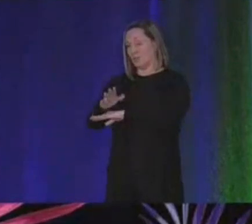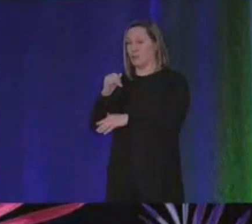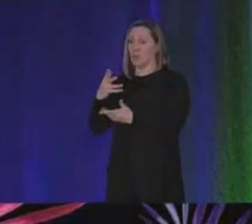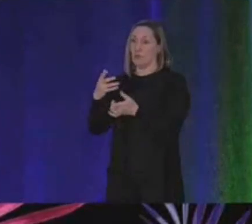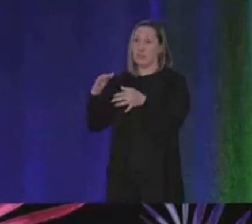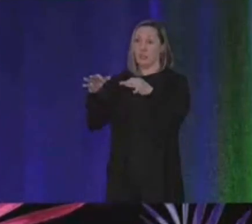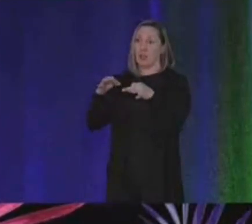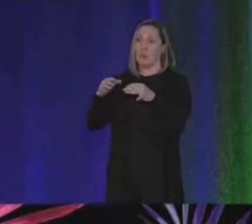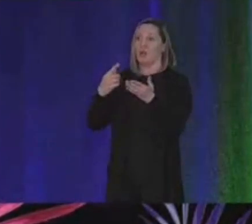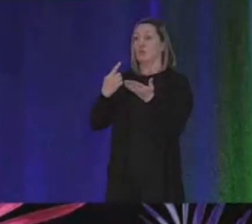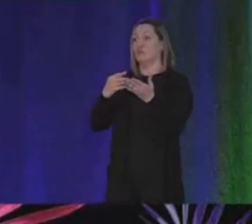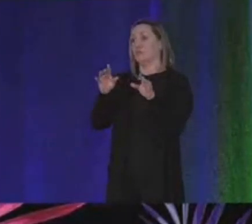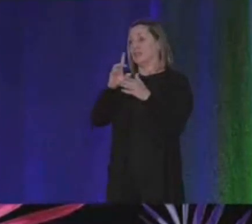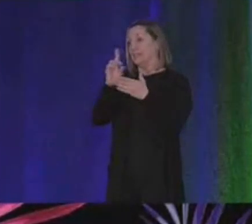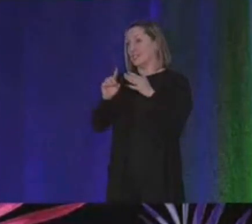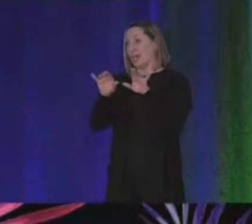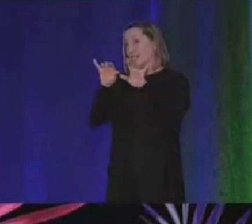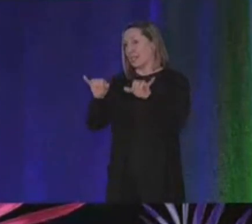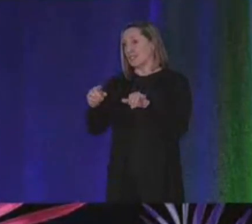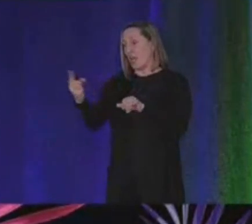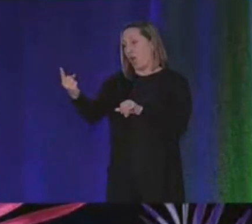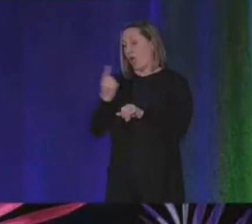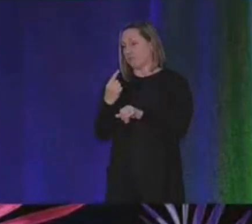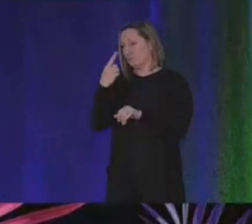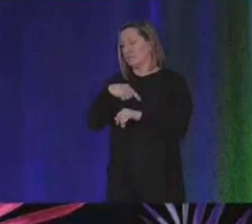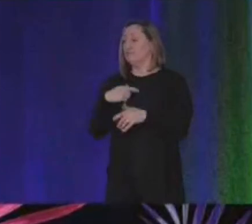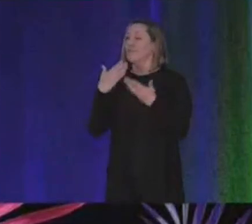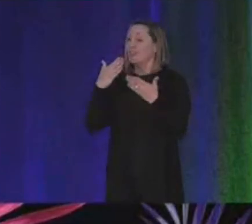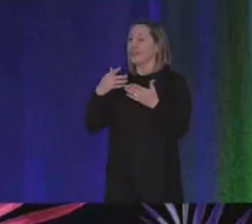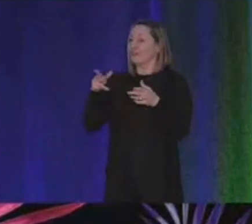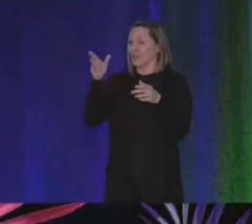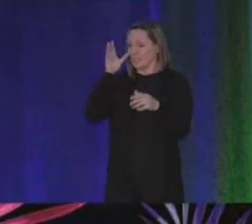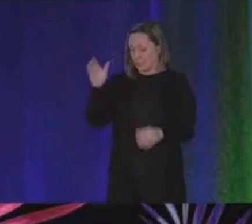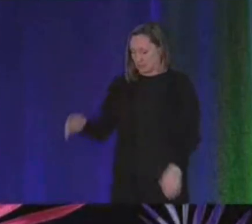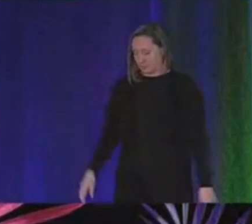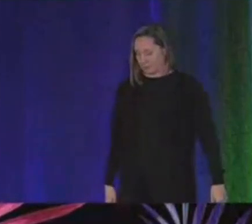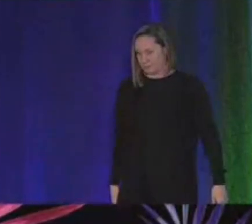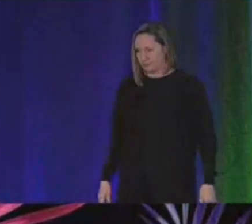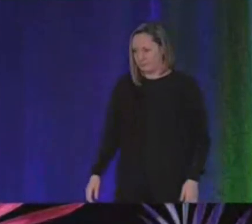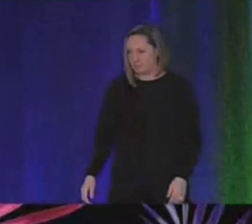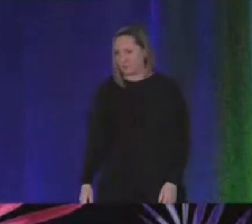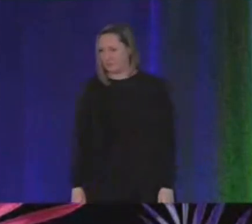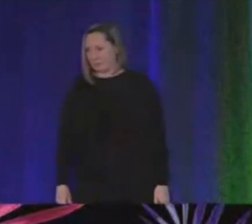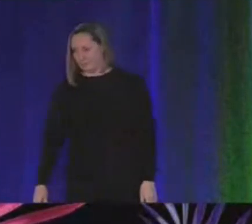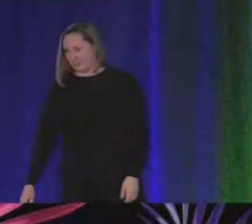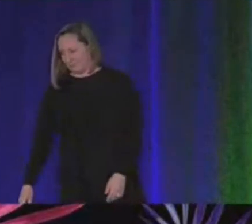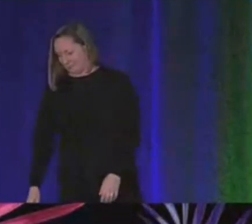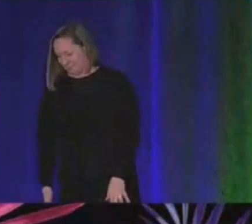systems, feel free to approach us. Thank you for listening. Thank you.